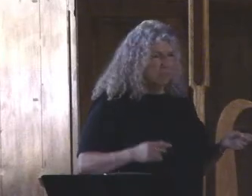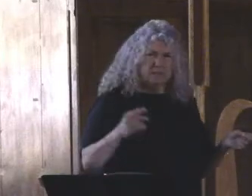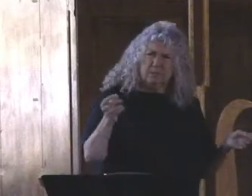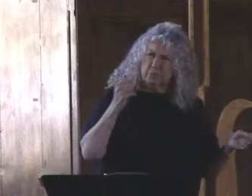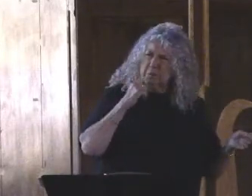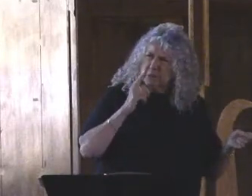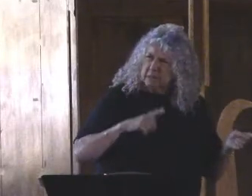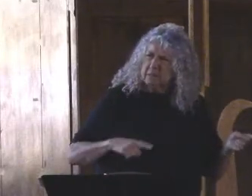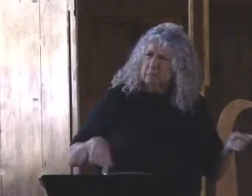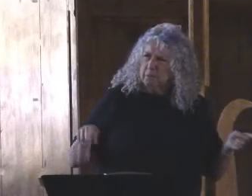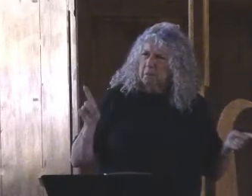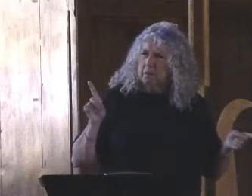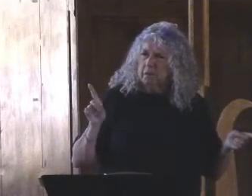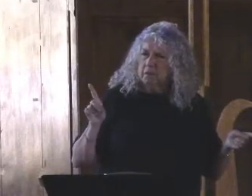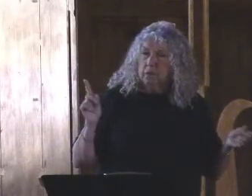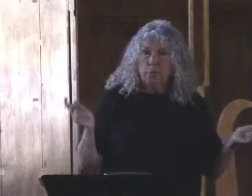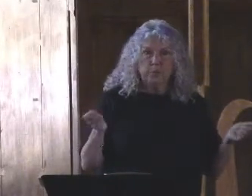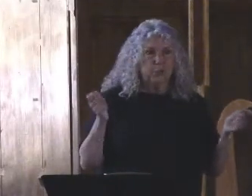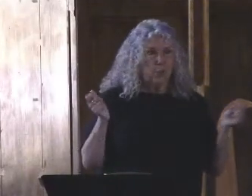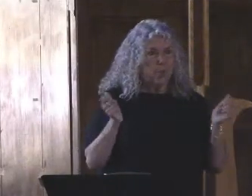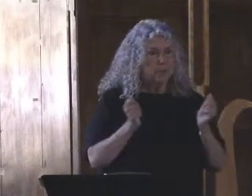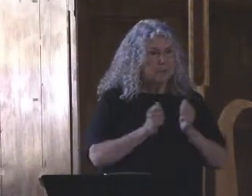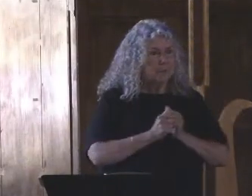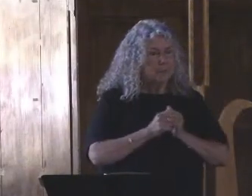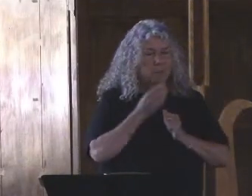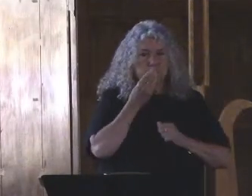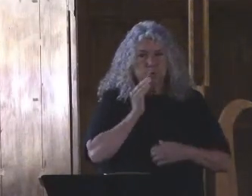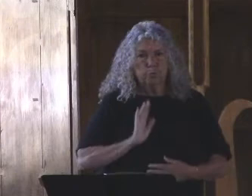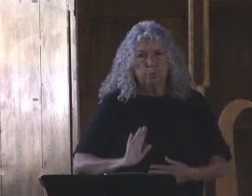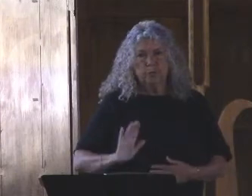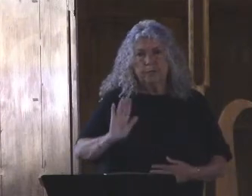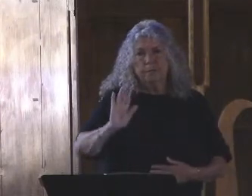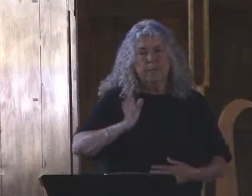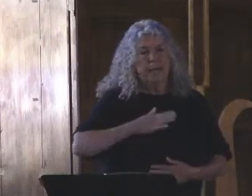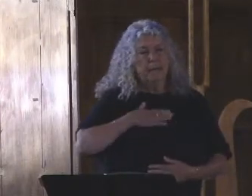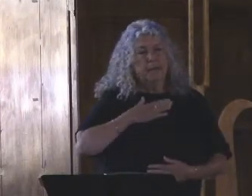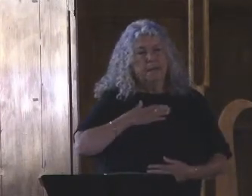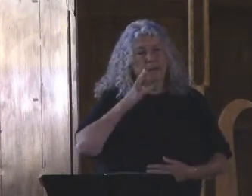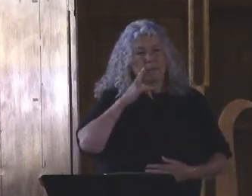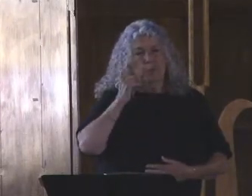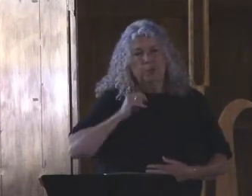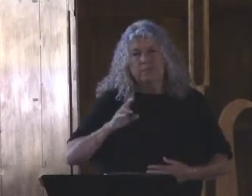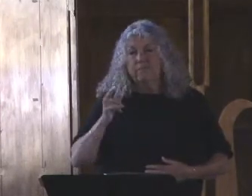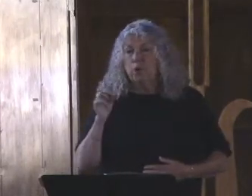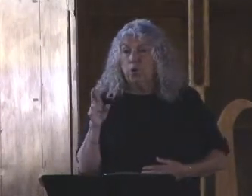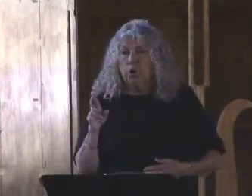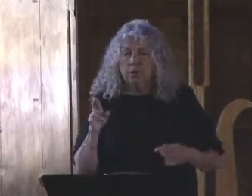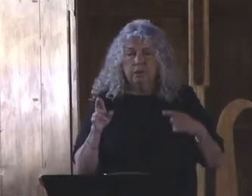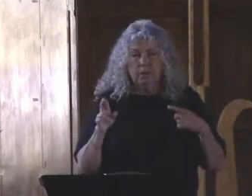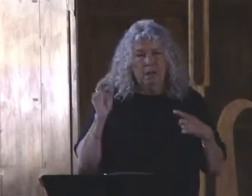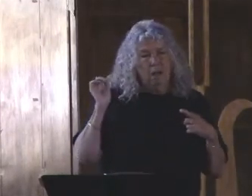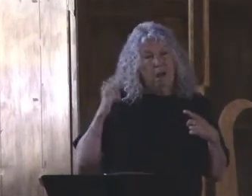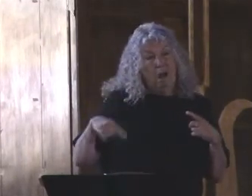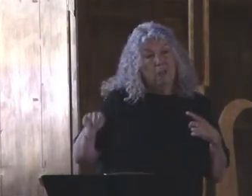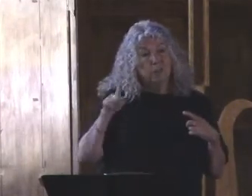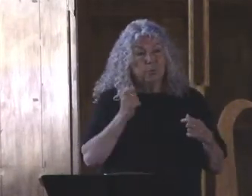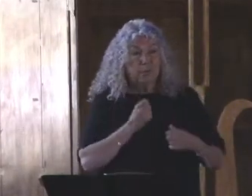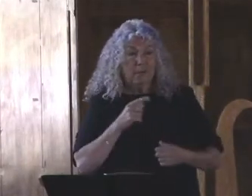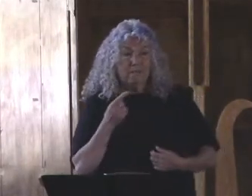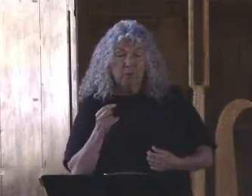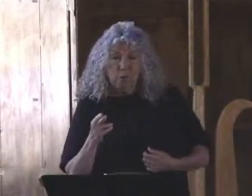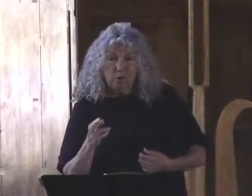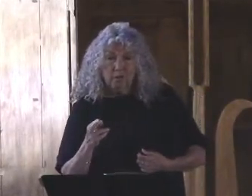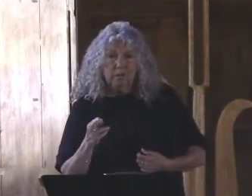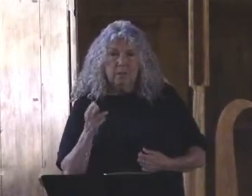Thus says the Lord, rejoice with Jerusalem and be glad because of her. All you who love her,